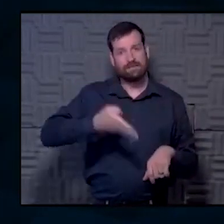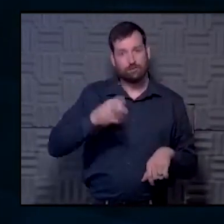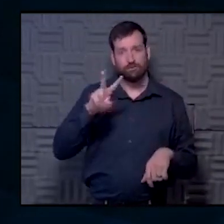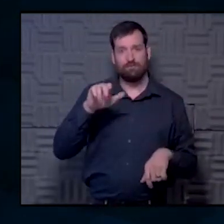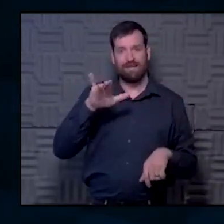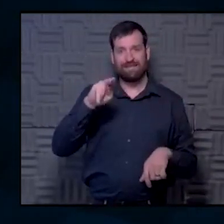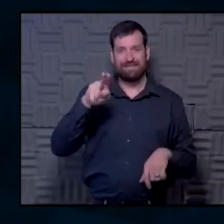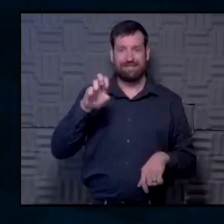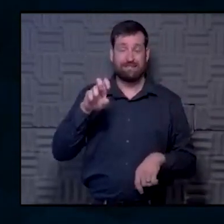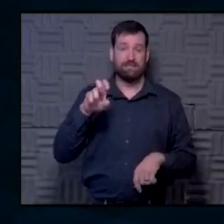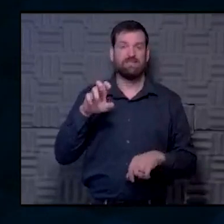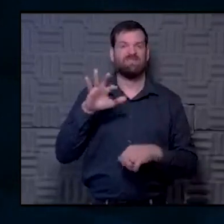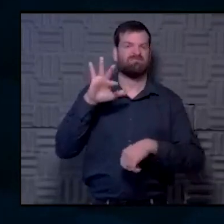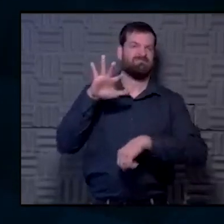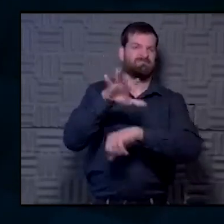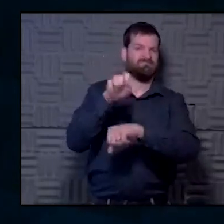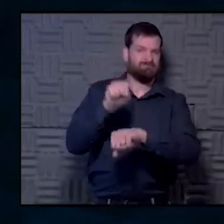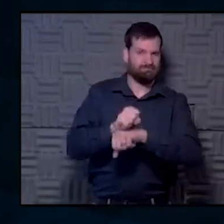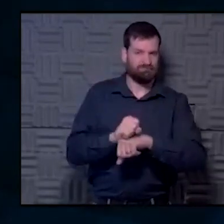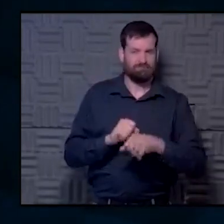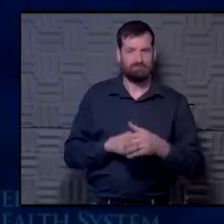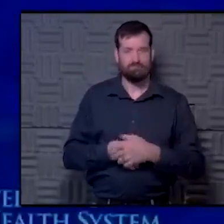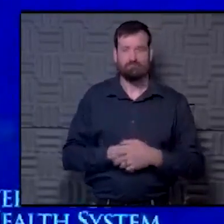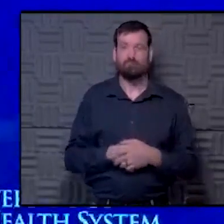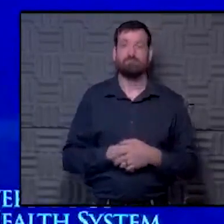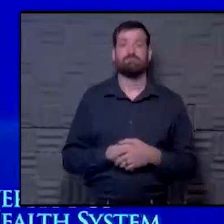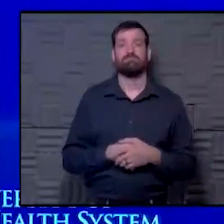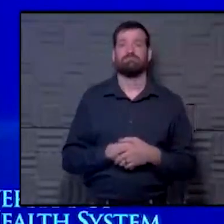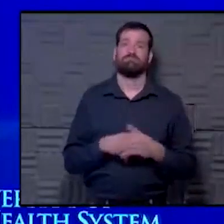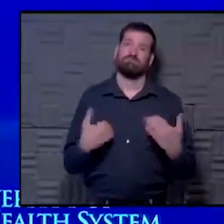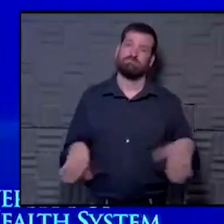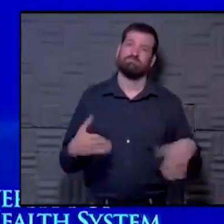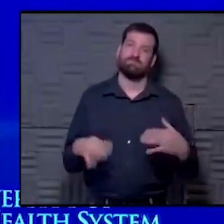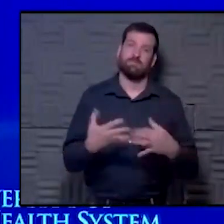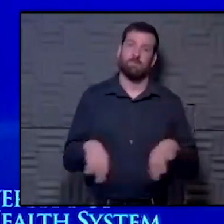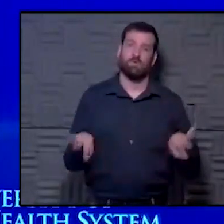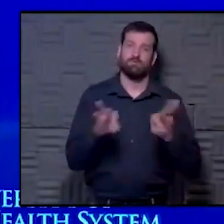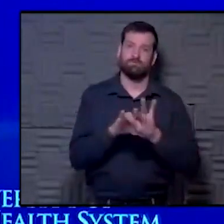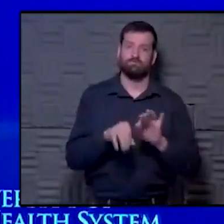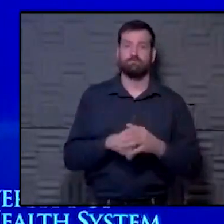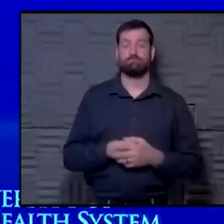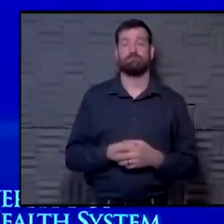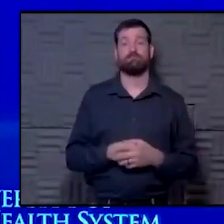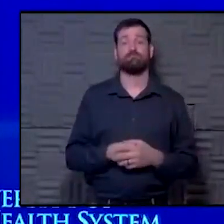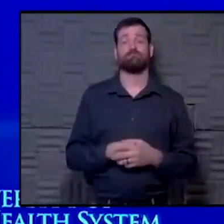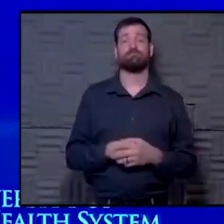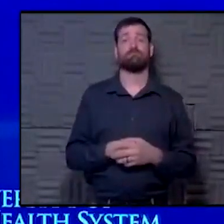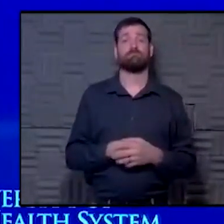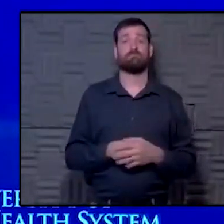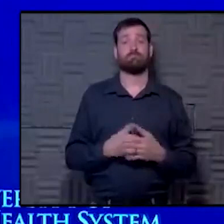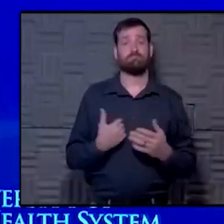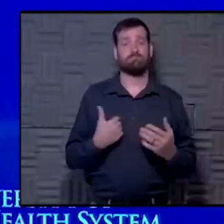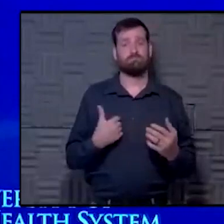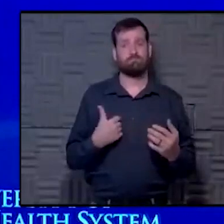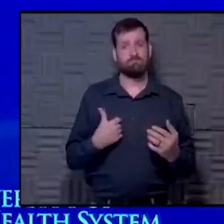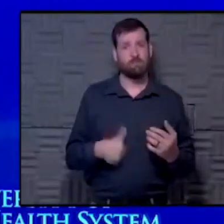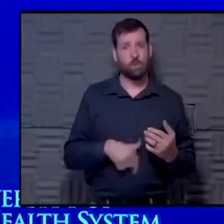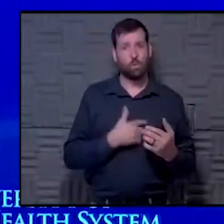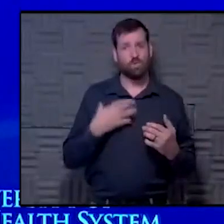kansashealthsystem.com/vaccine in order to sign up. And gosh, that's important. In some ways, we are